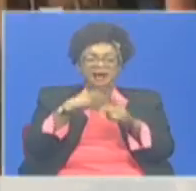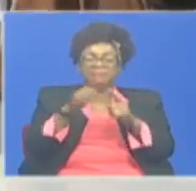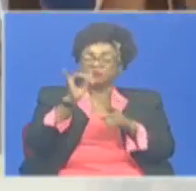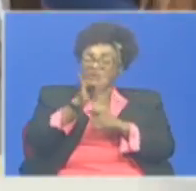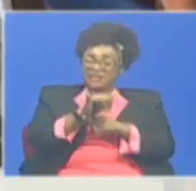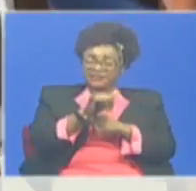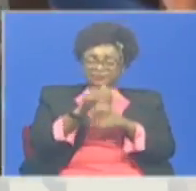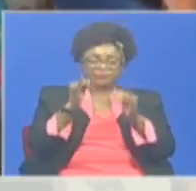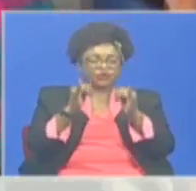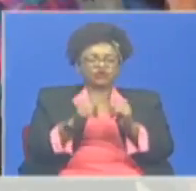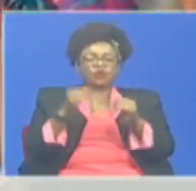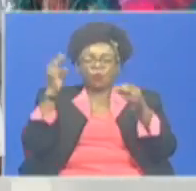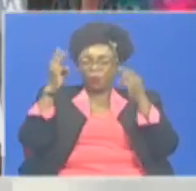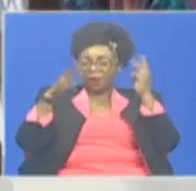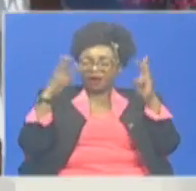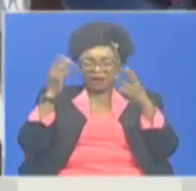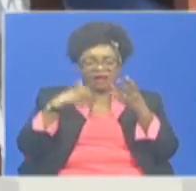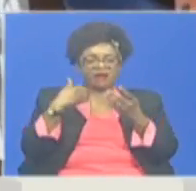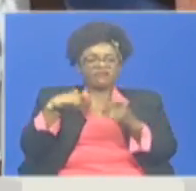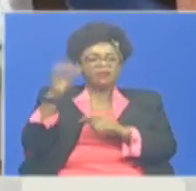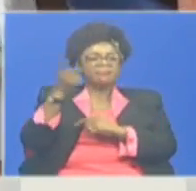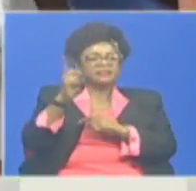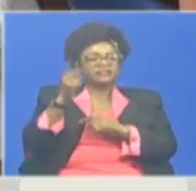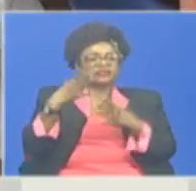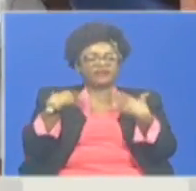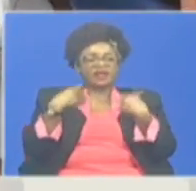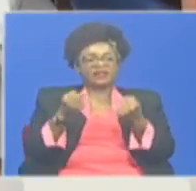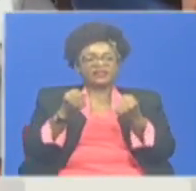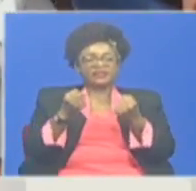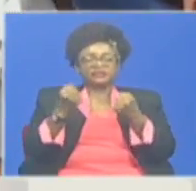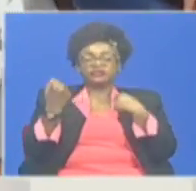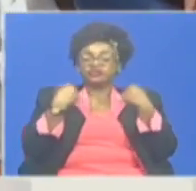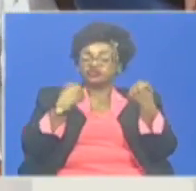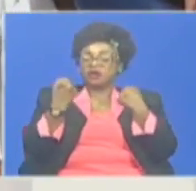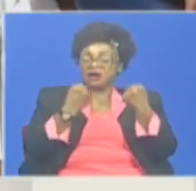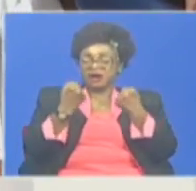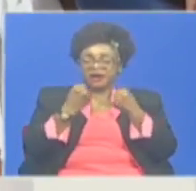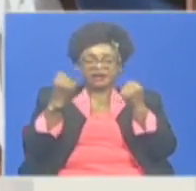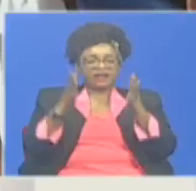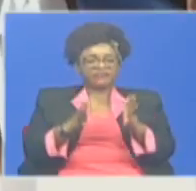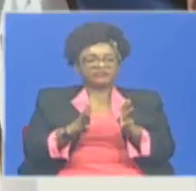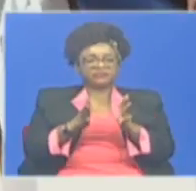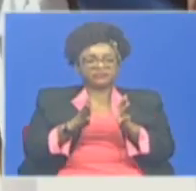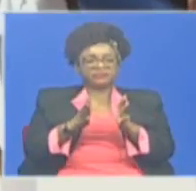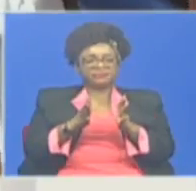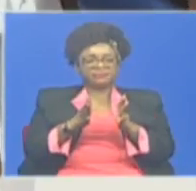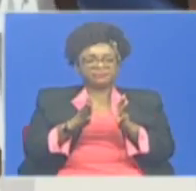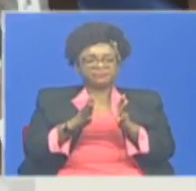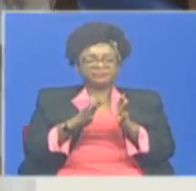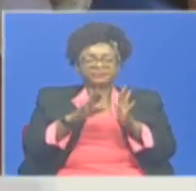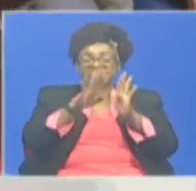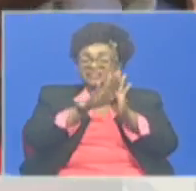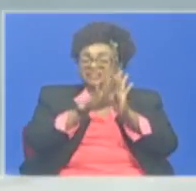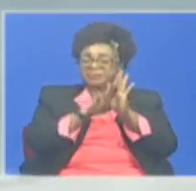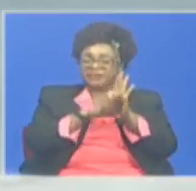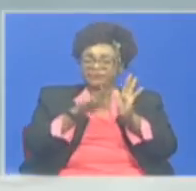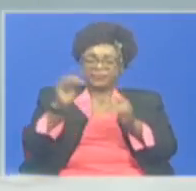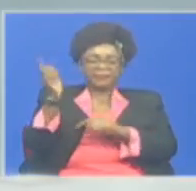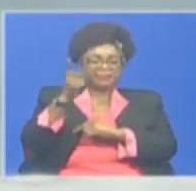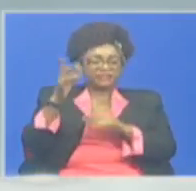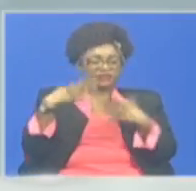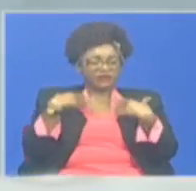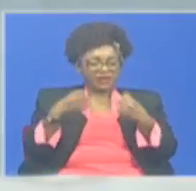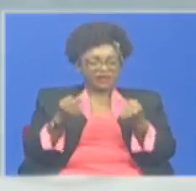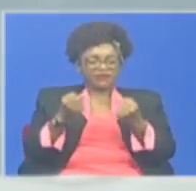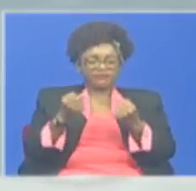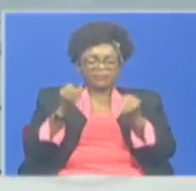new worry occupies the Ministry of Health: truck drivers. A statement from the Ministry of Health on the newly confirmed